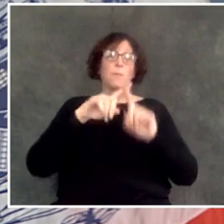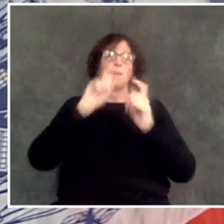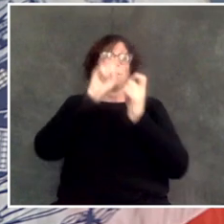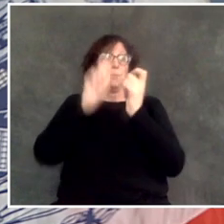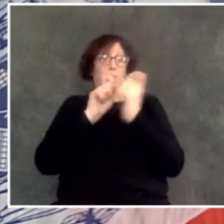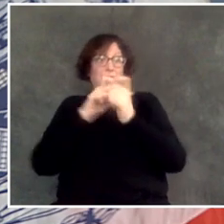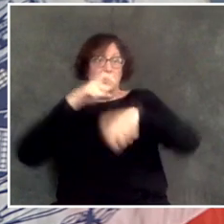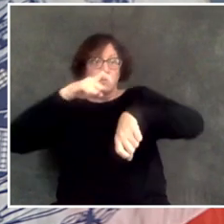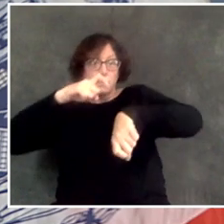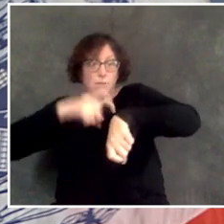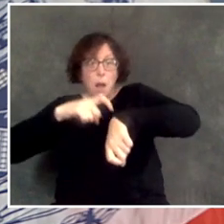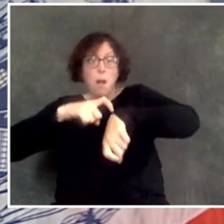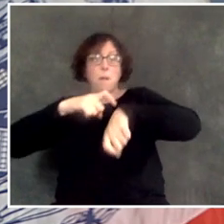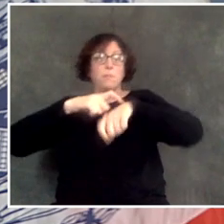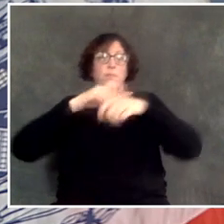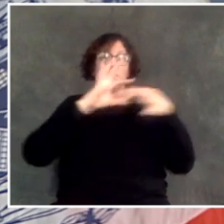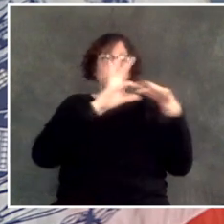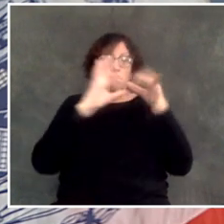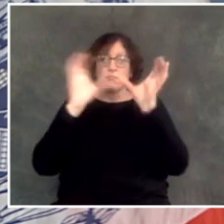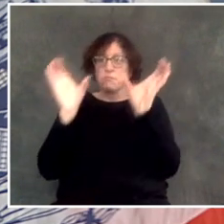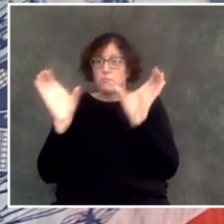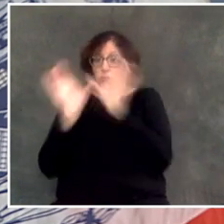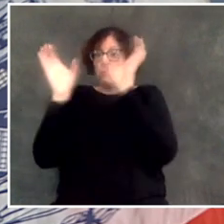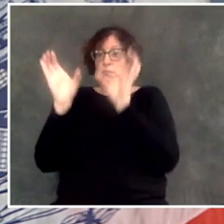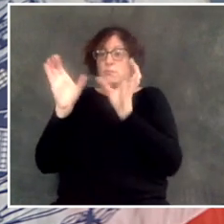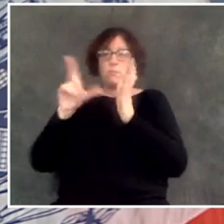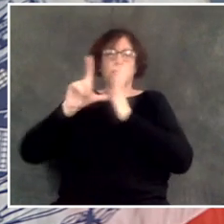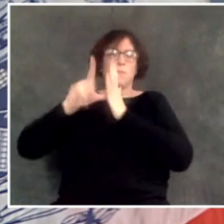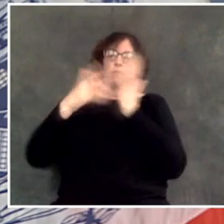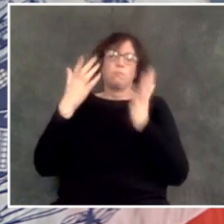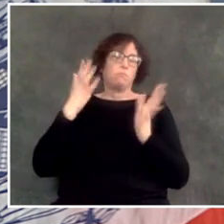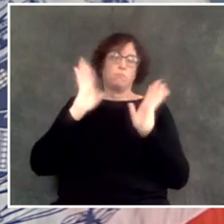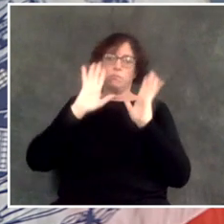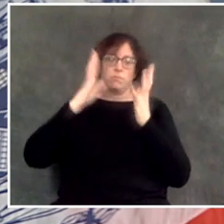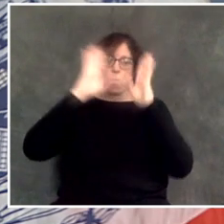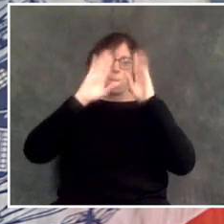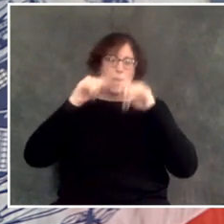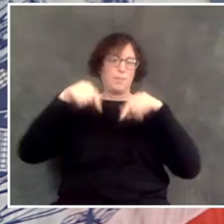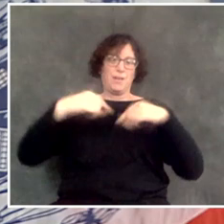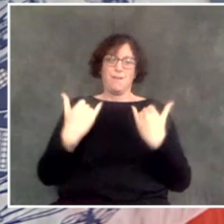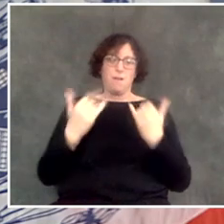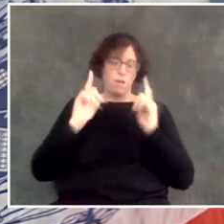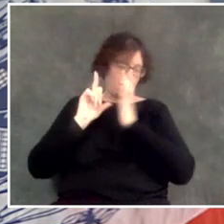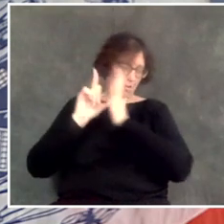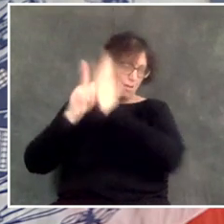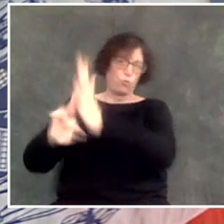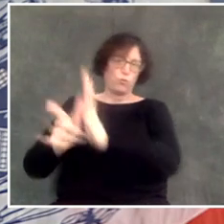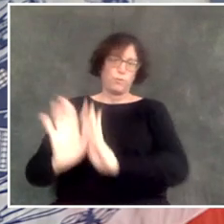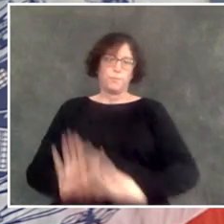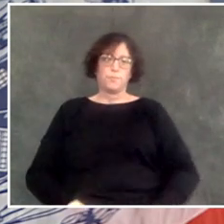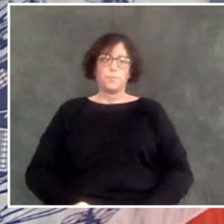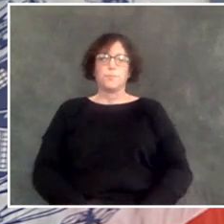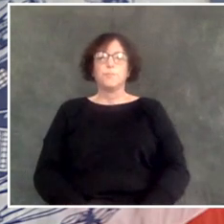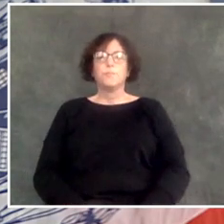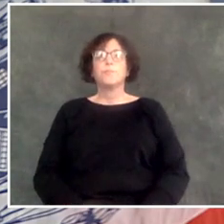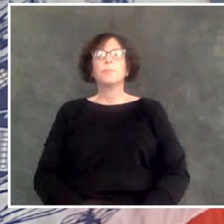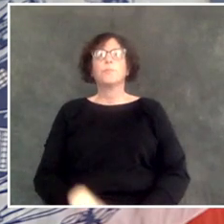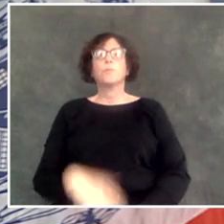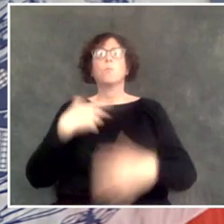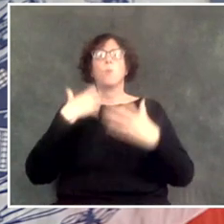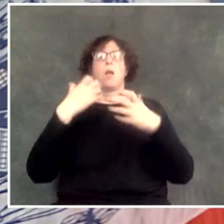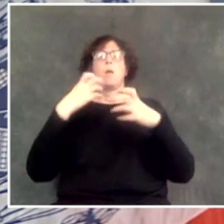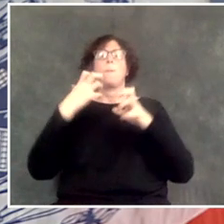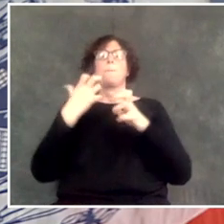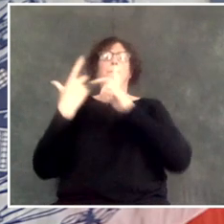to just clear the air on something that was raised a couple days back when we were over at the tennis center, you know, which is being